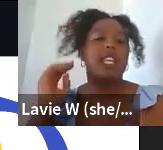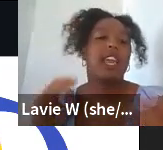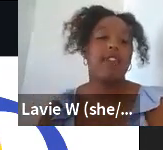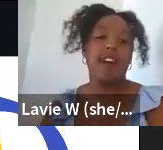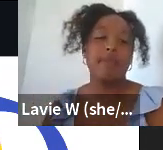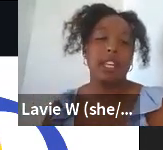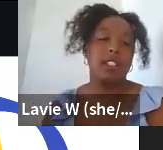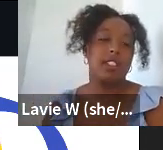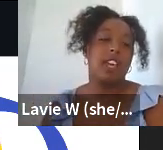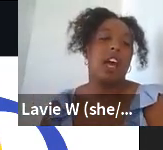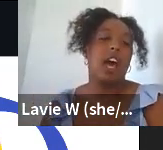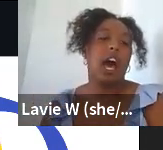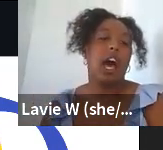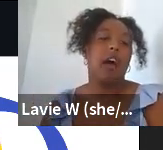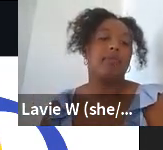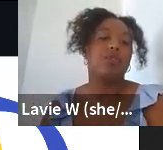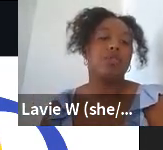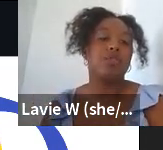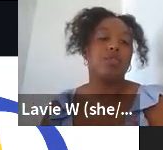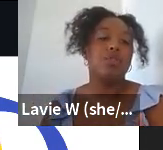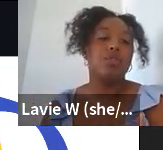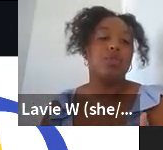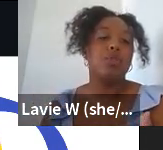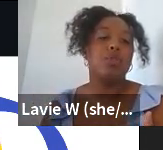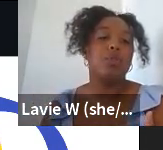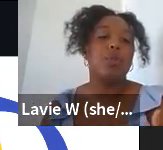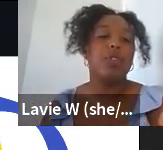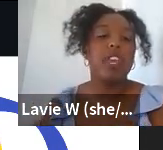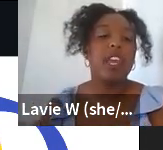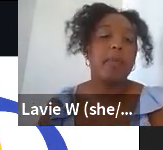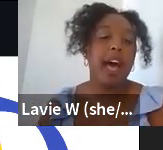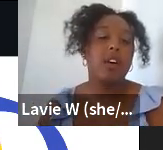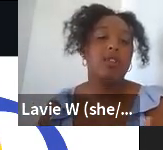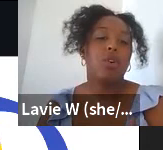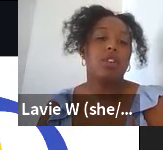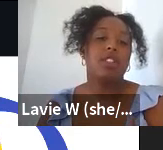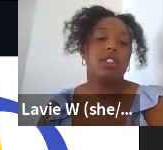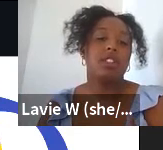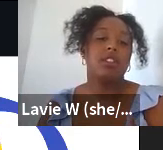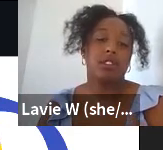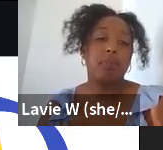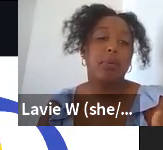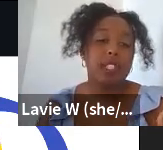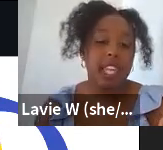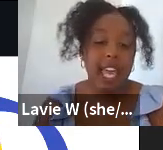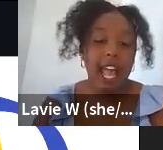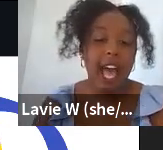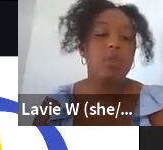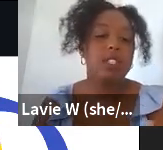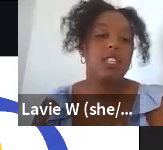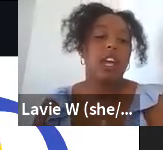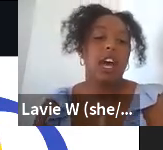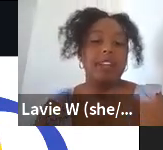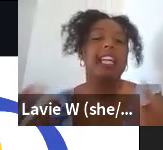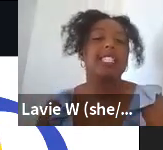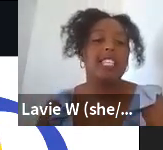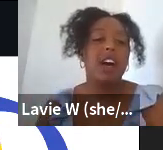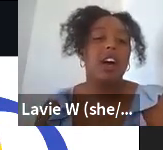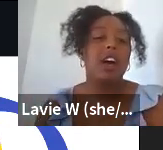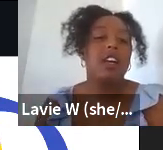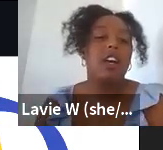we take 5 minutes to think about, or to get out